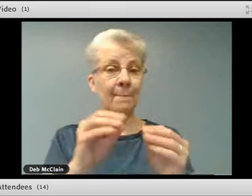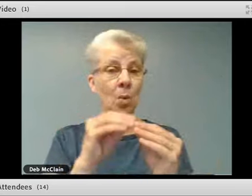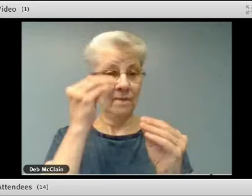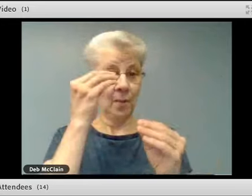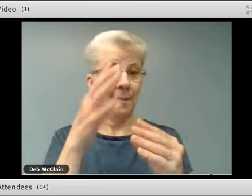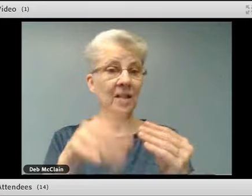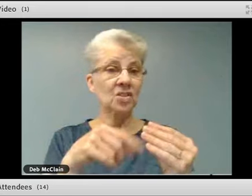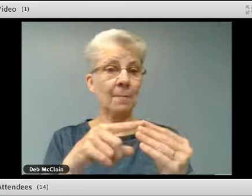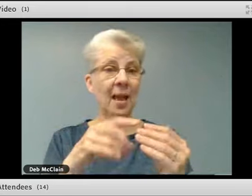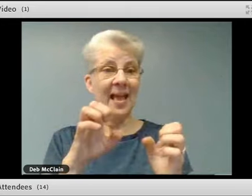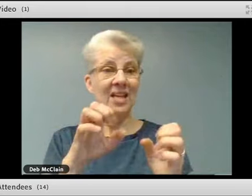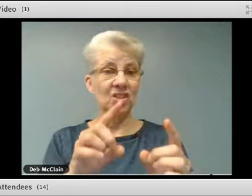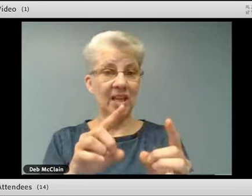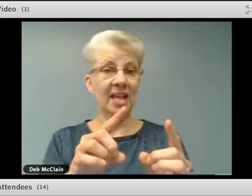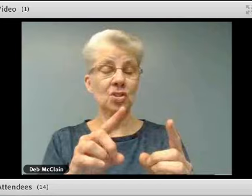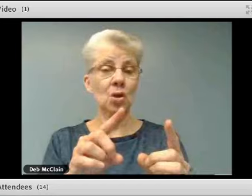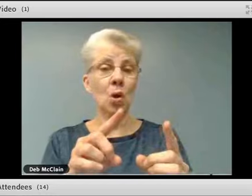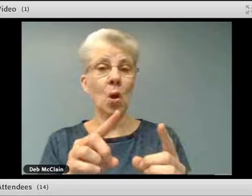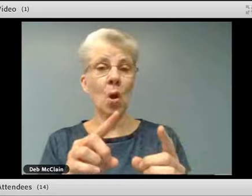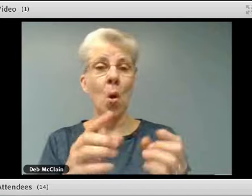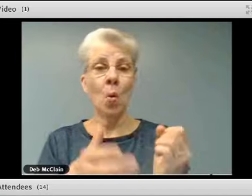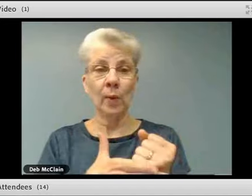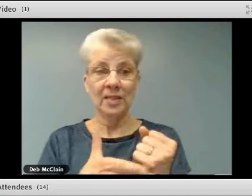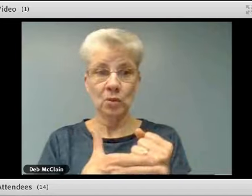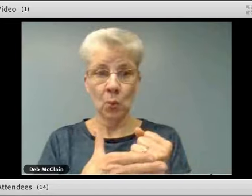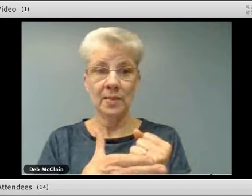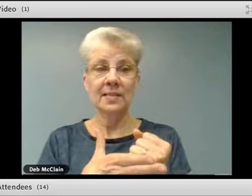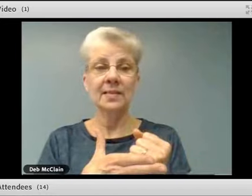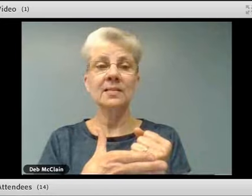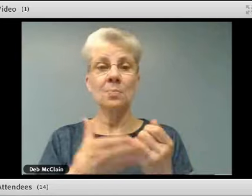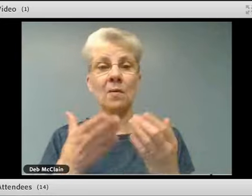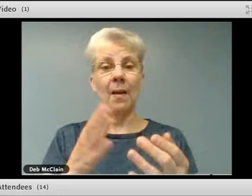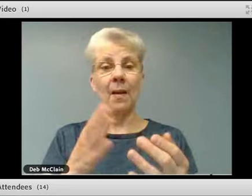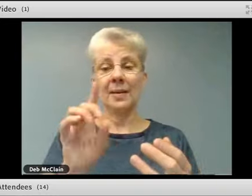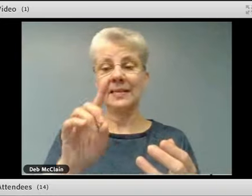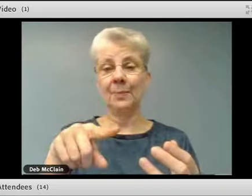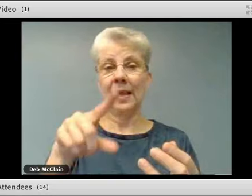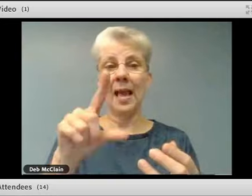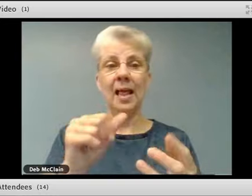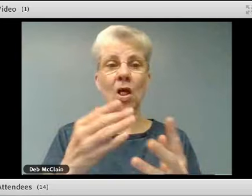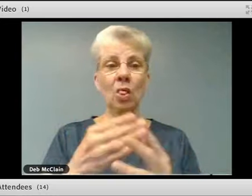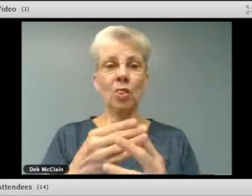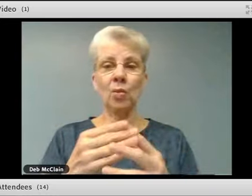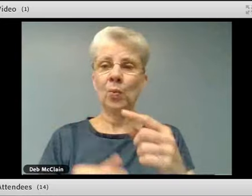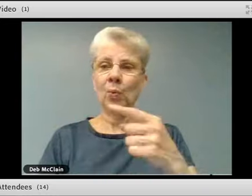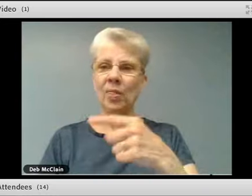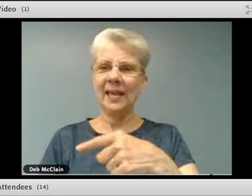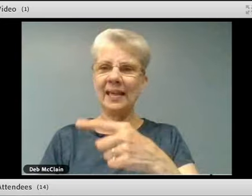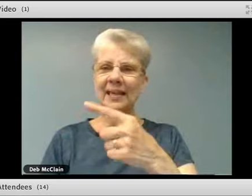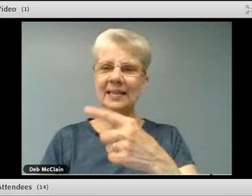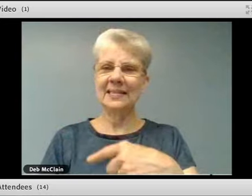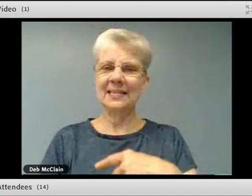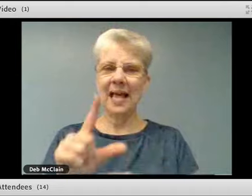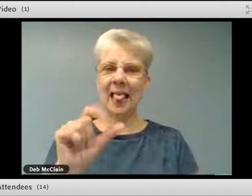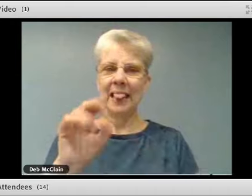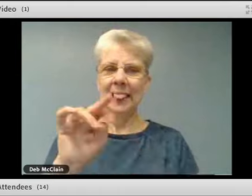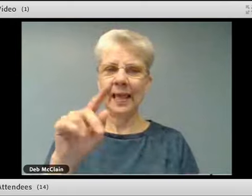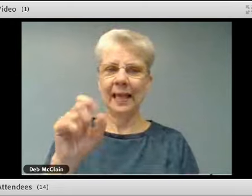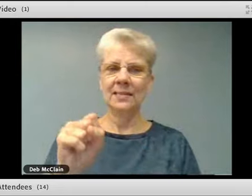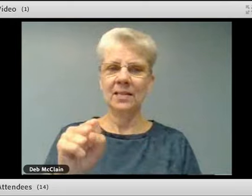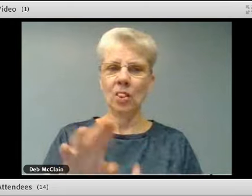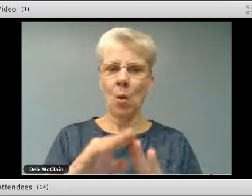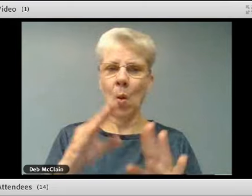the educational resources provided by DPLA through these links. They are available